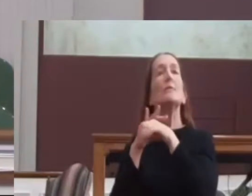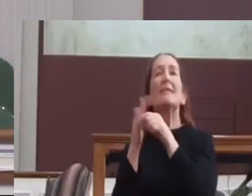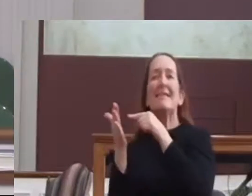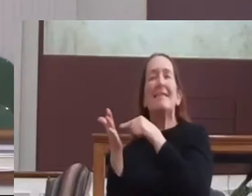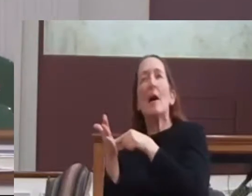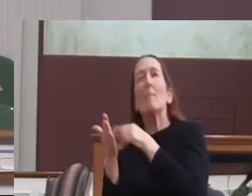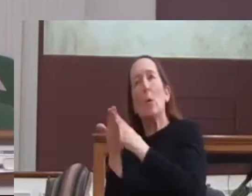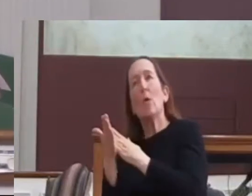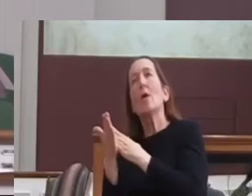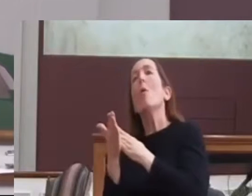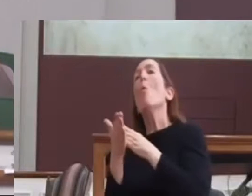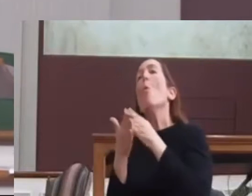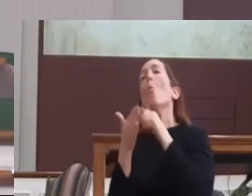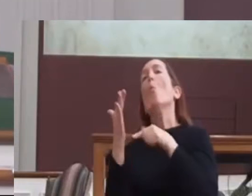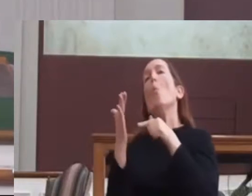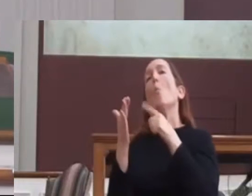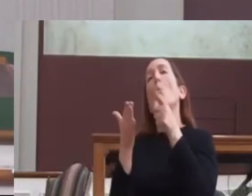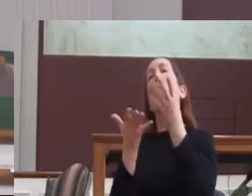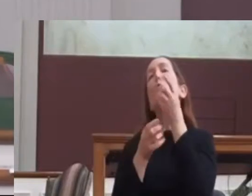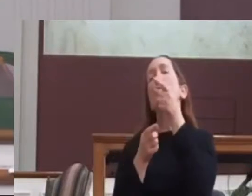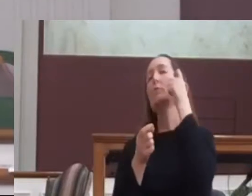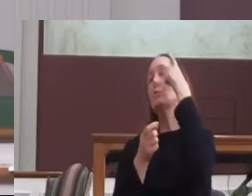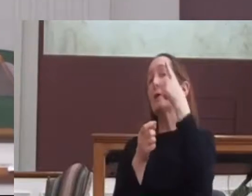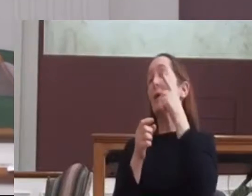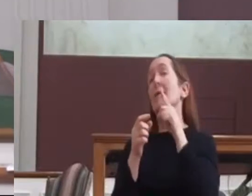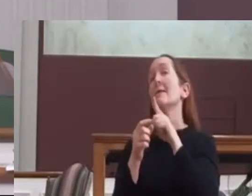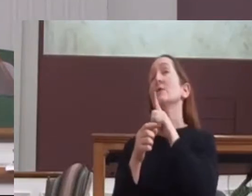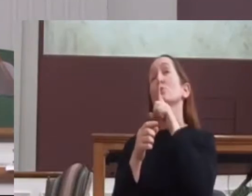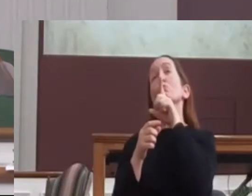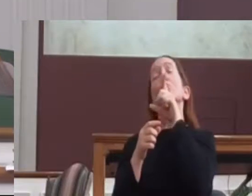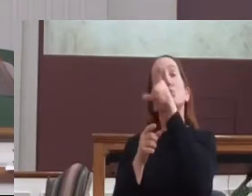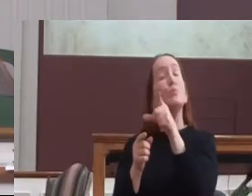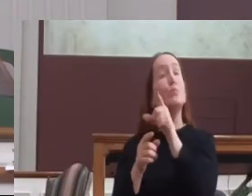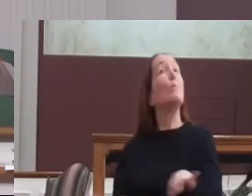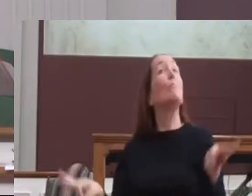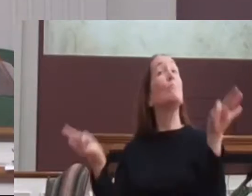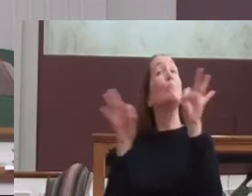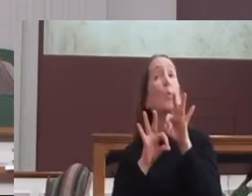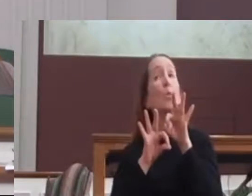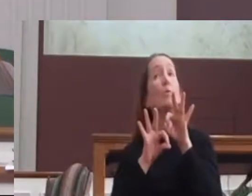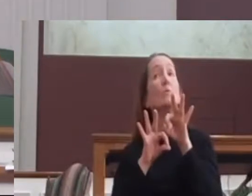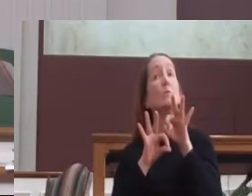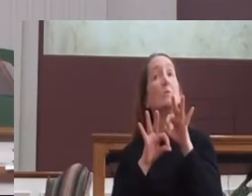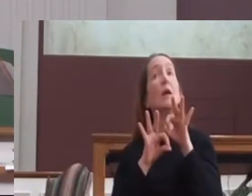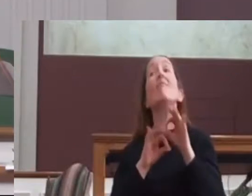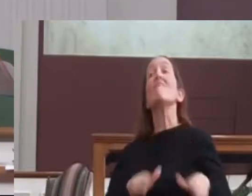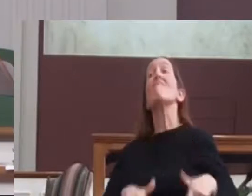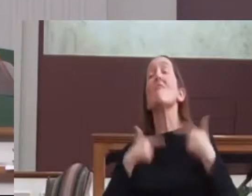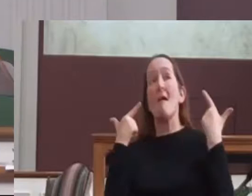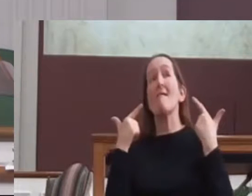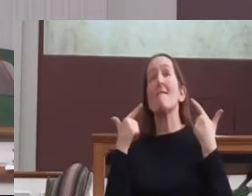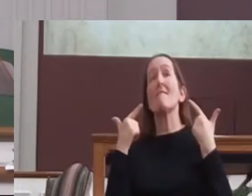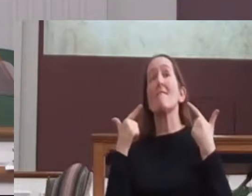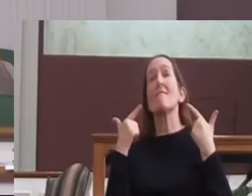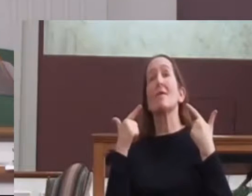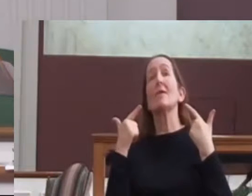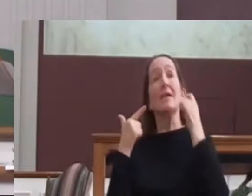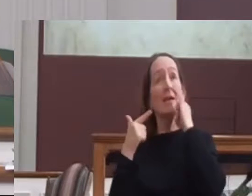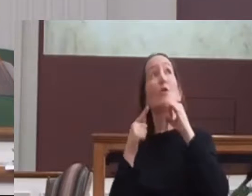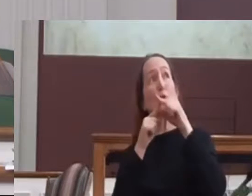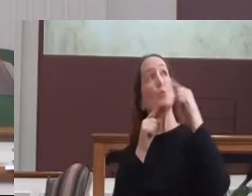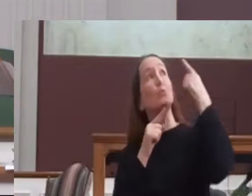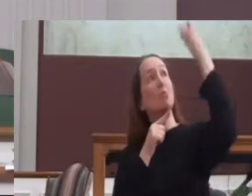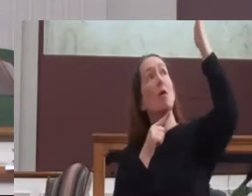But I'm not interested in that aspect of it this morning. What I want you to catch is how important this is to God.